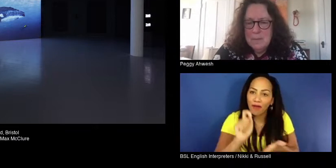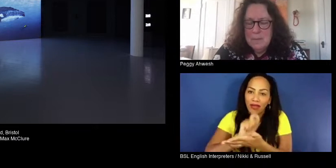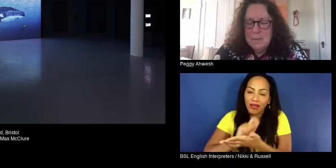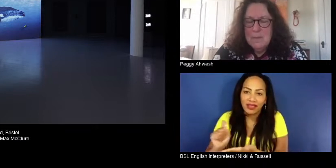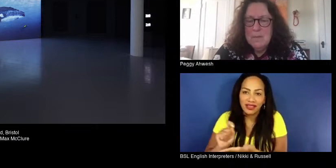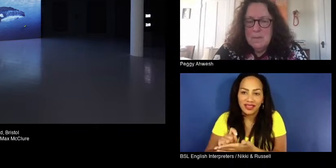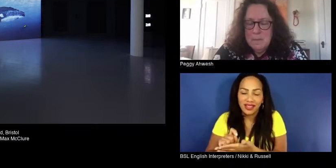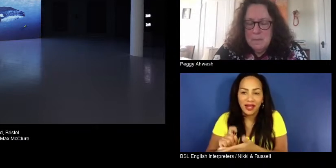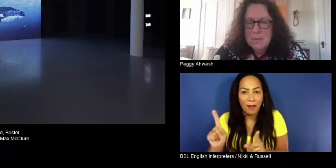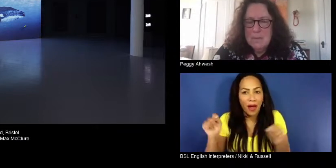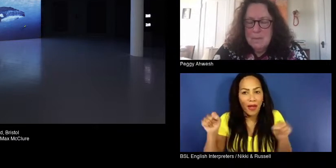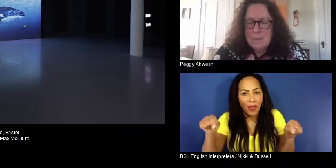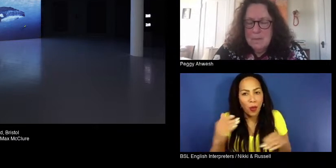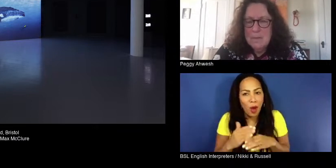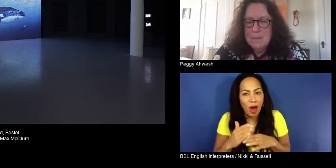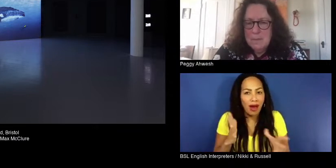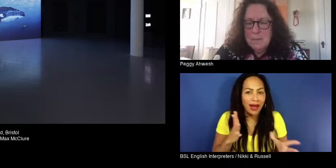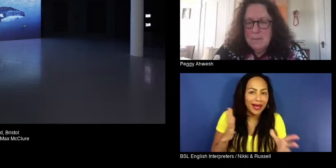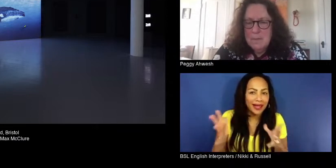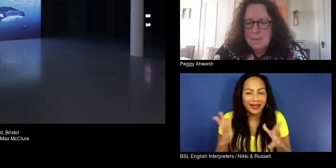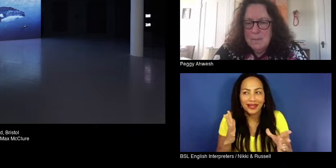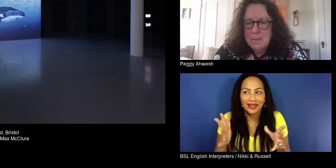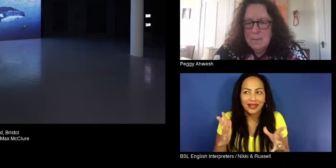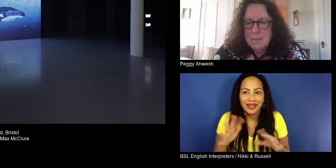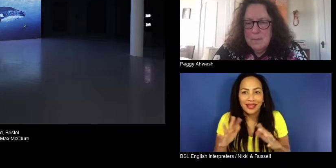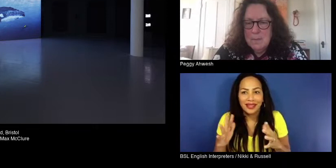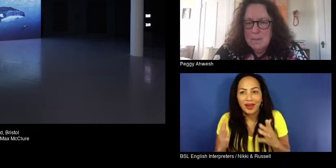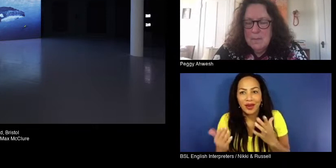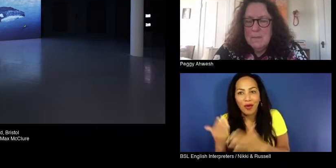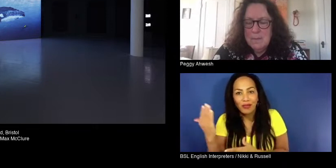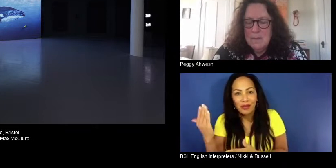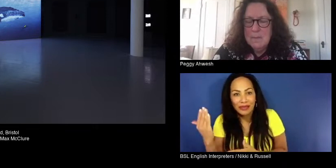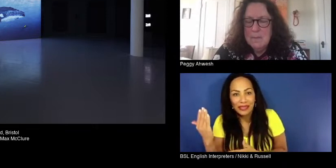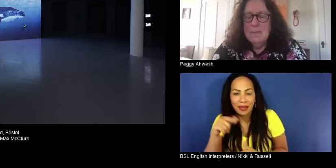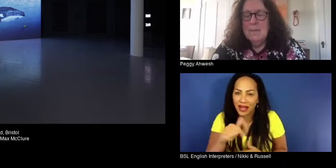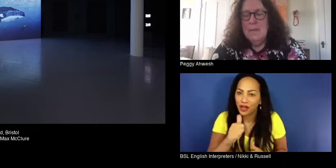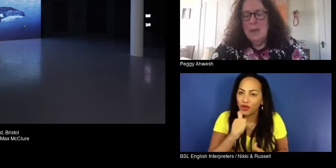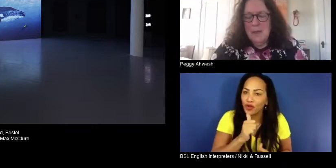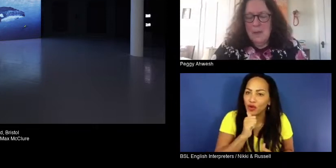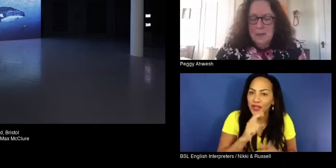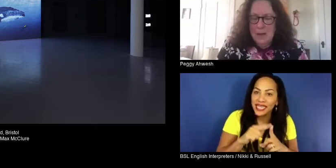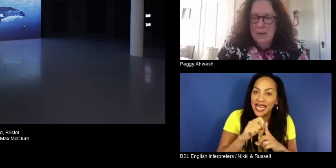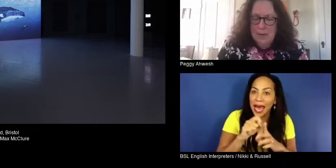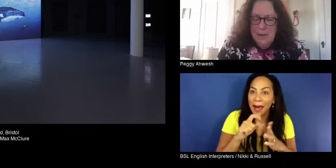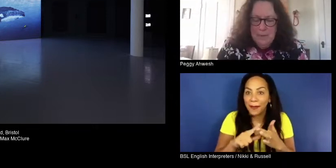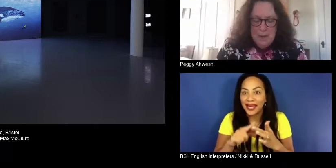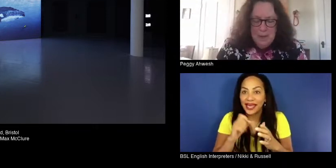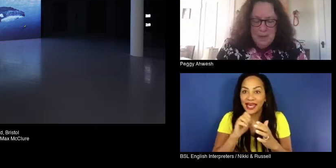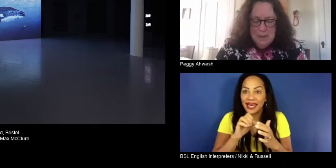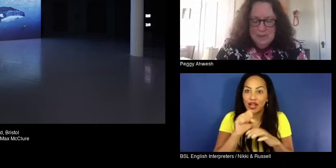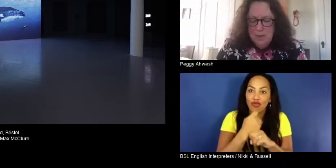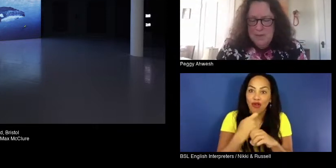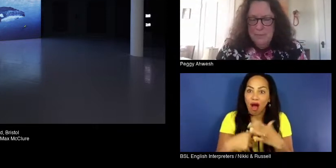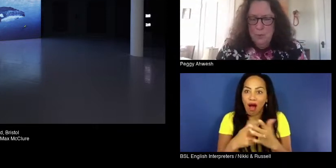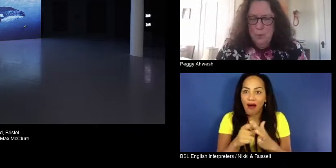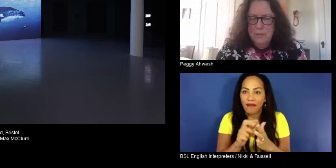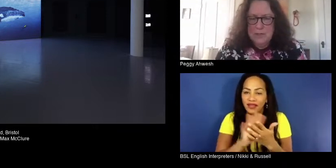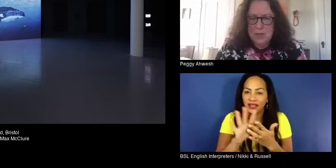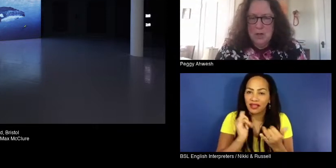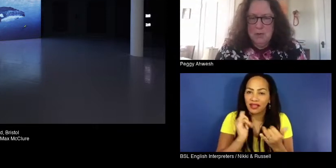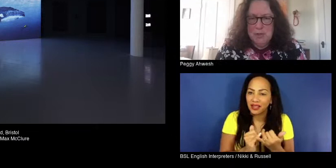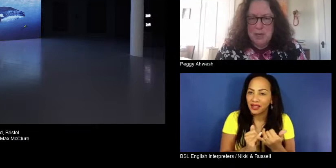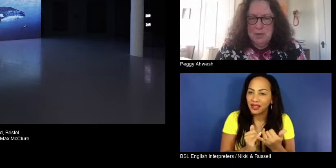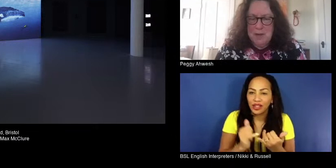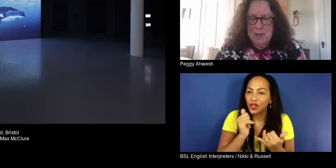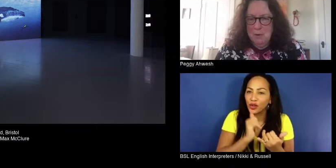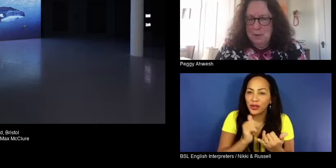these epigraphs that come from another historical moment. Mm-hmm. Yeah, in some ways I feel we're on this